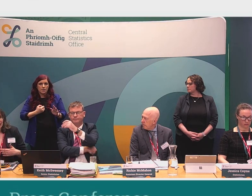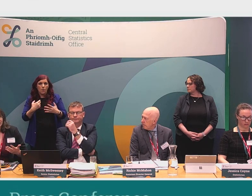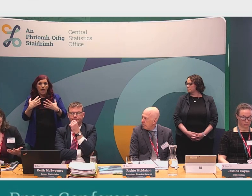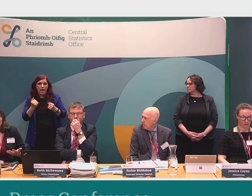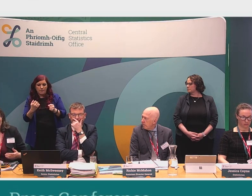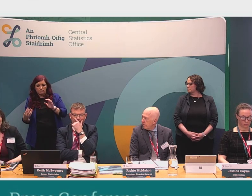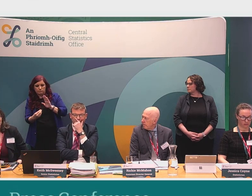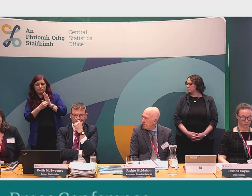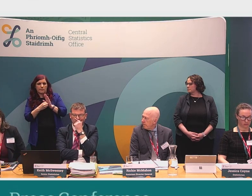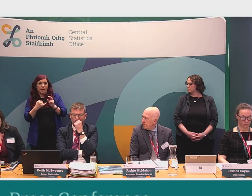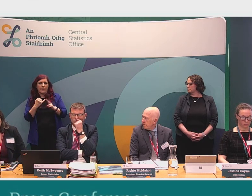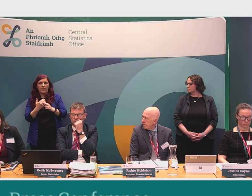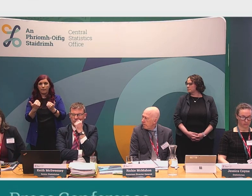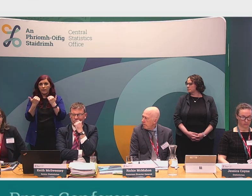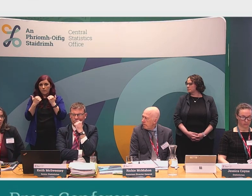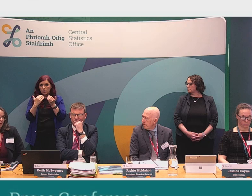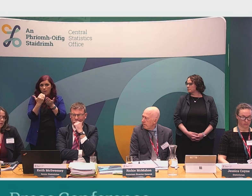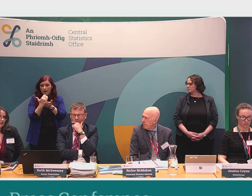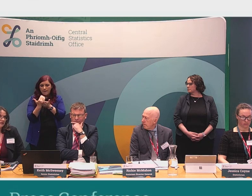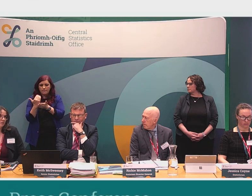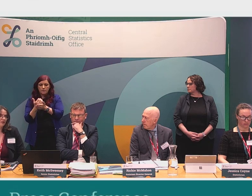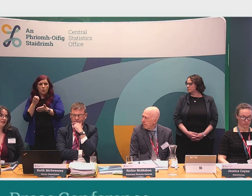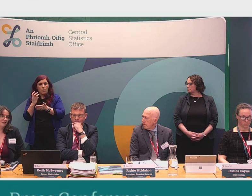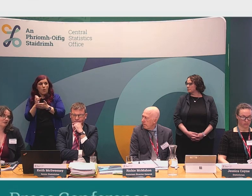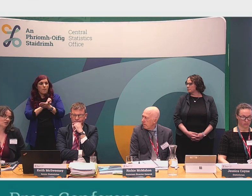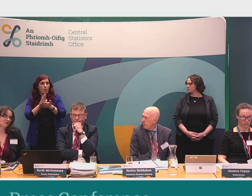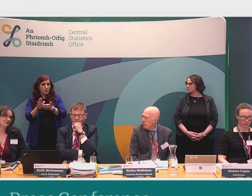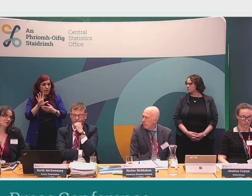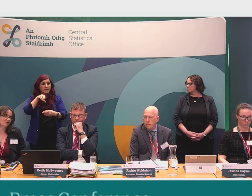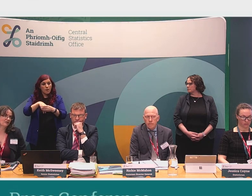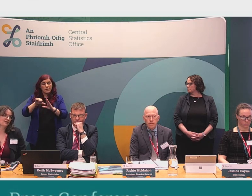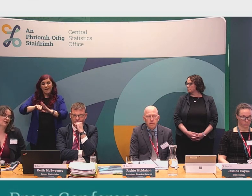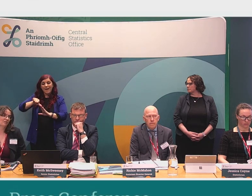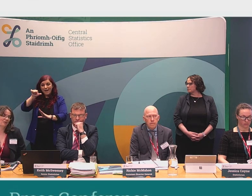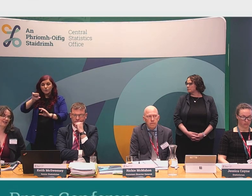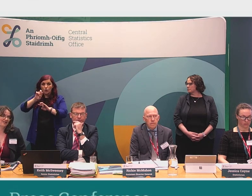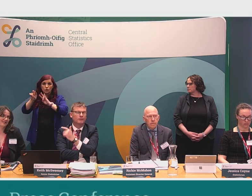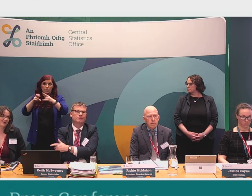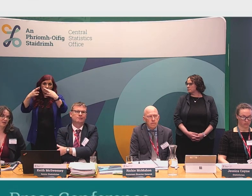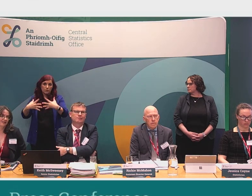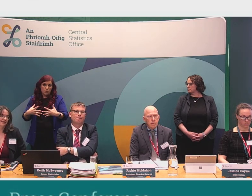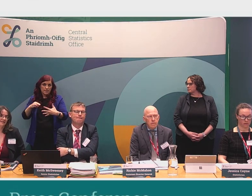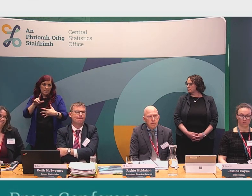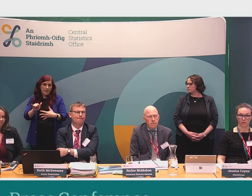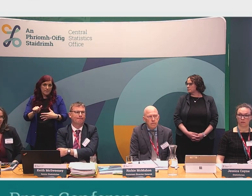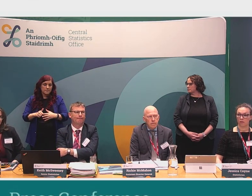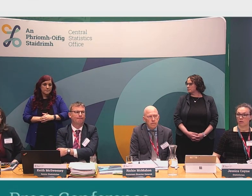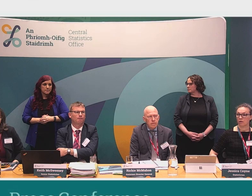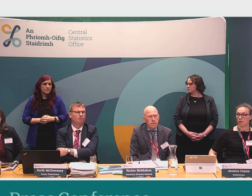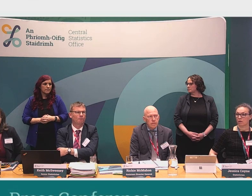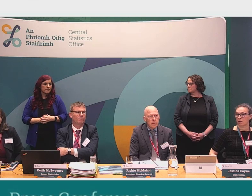part of the information that we've collected. So we'll be publishing that as part of the adult and child experience publications as well.